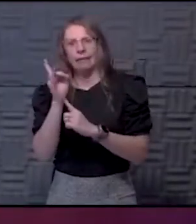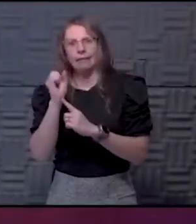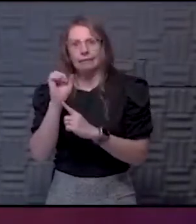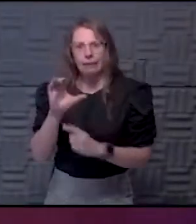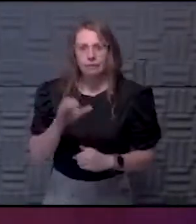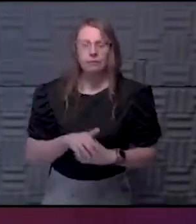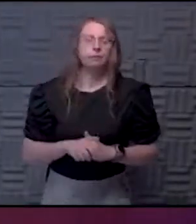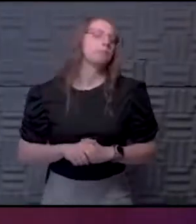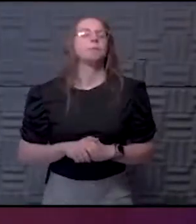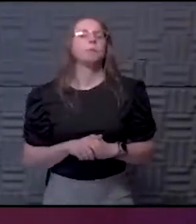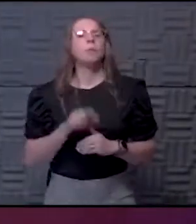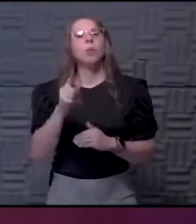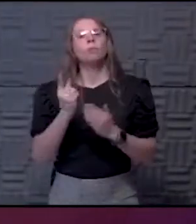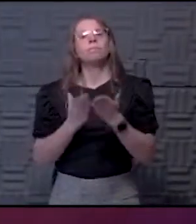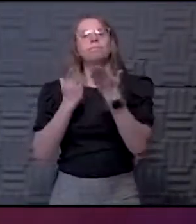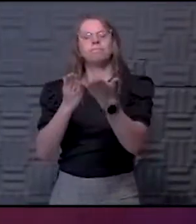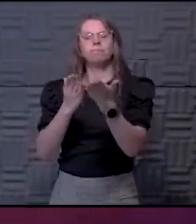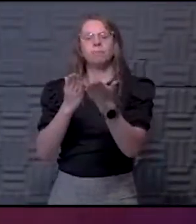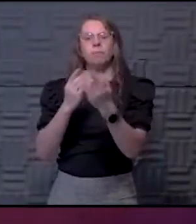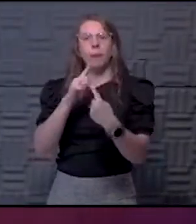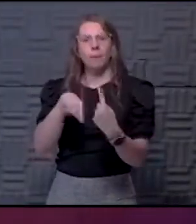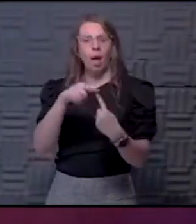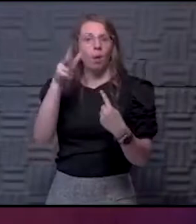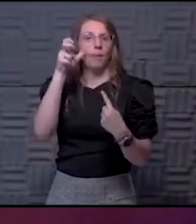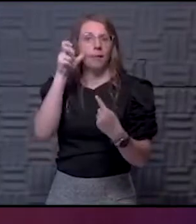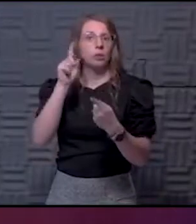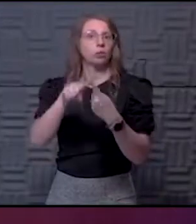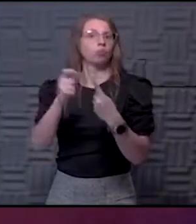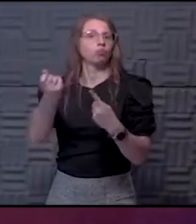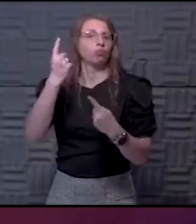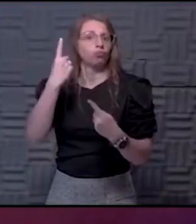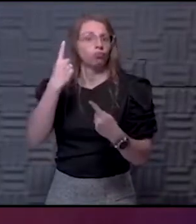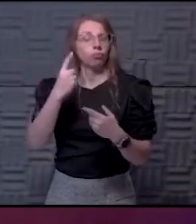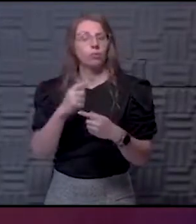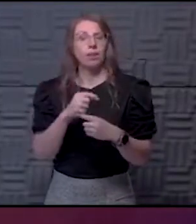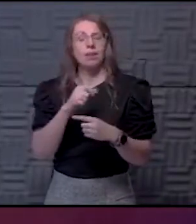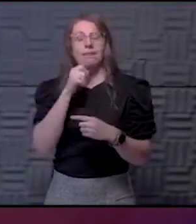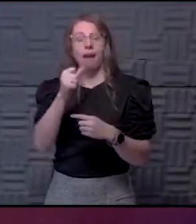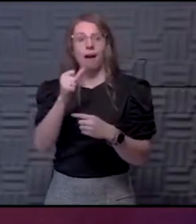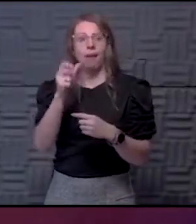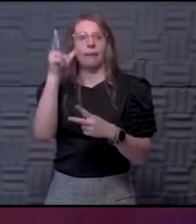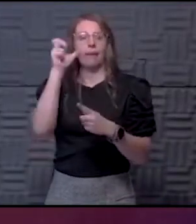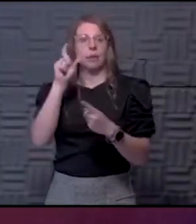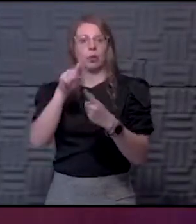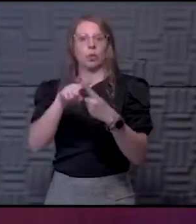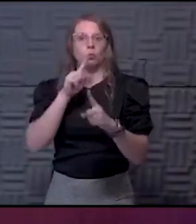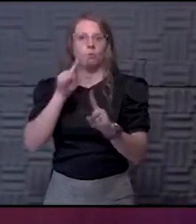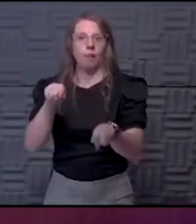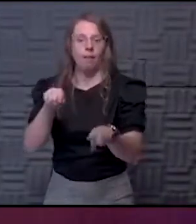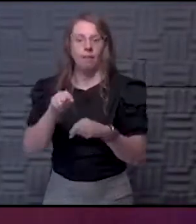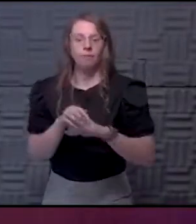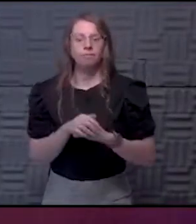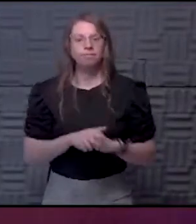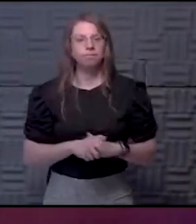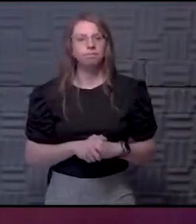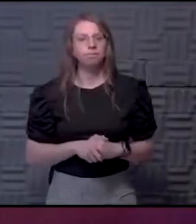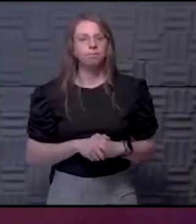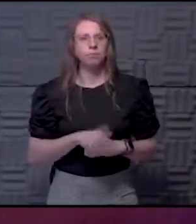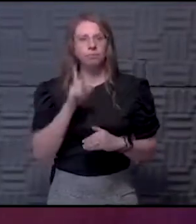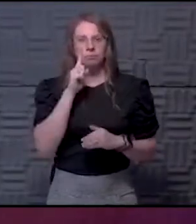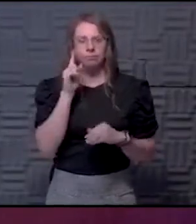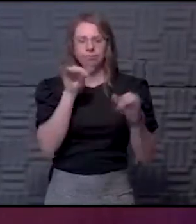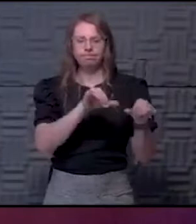You've recommended a lot about listening to understand instead of listening to reply. I think that's probably the